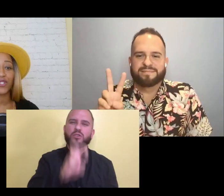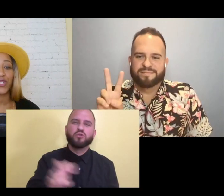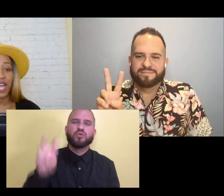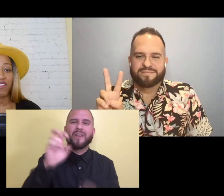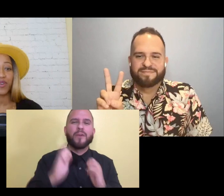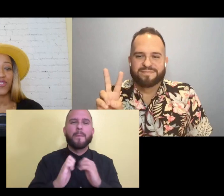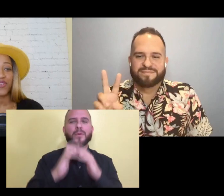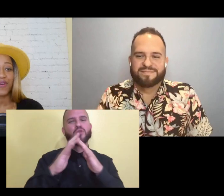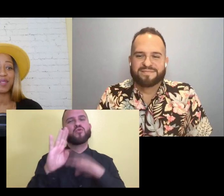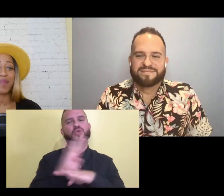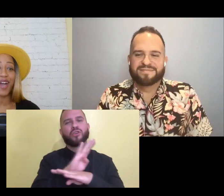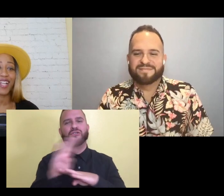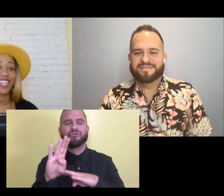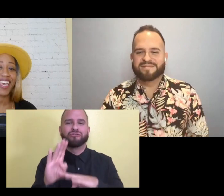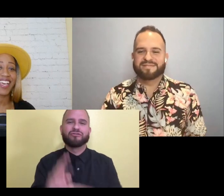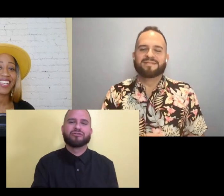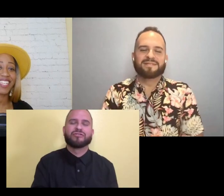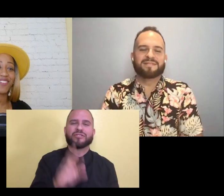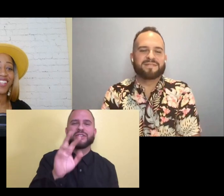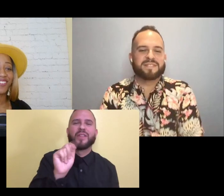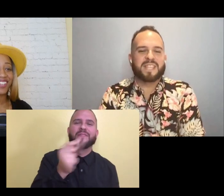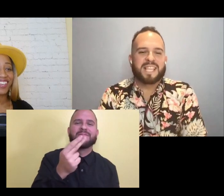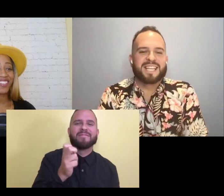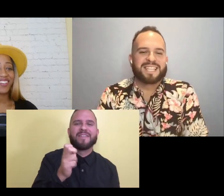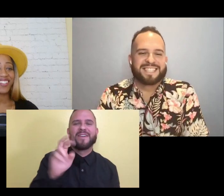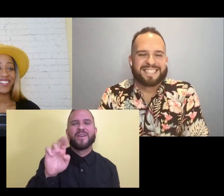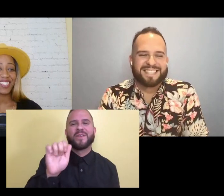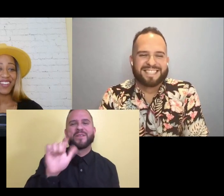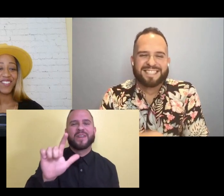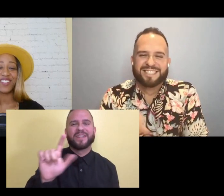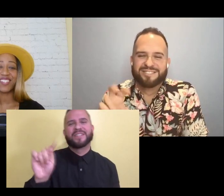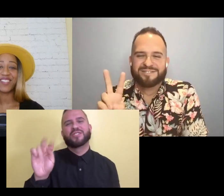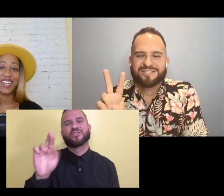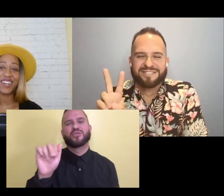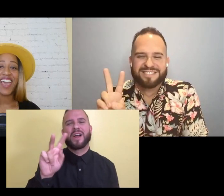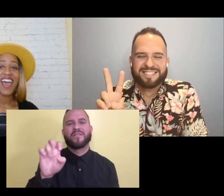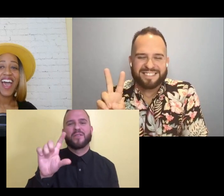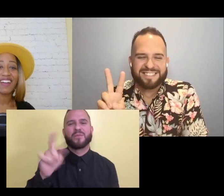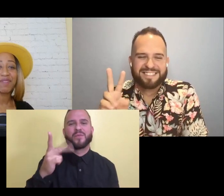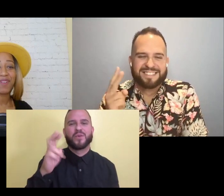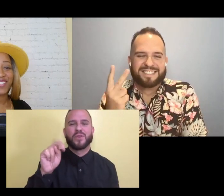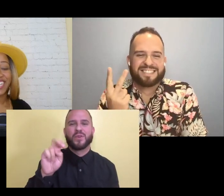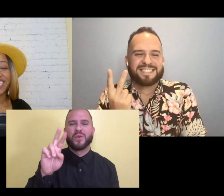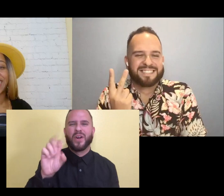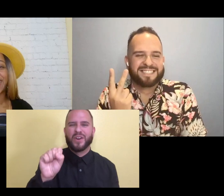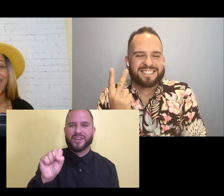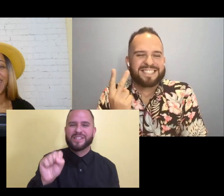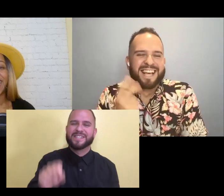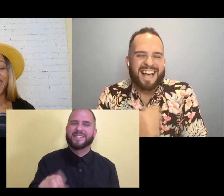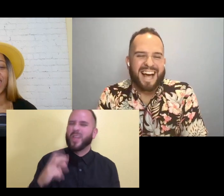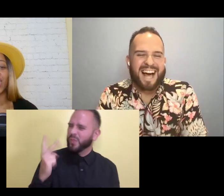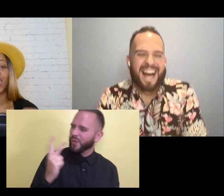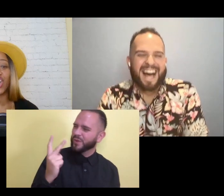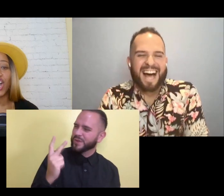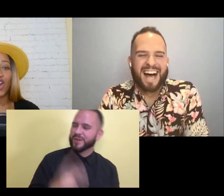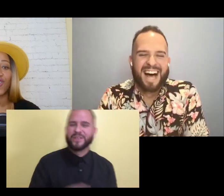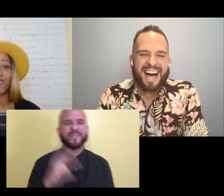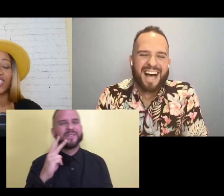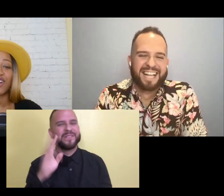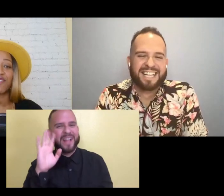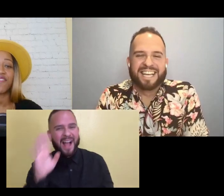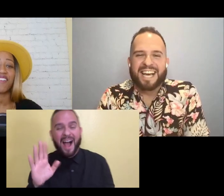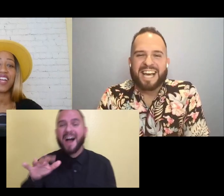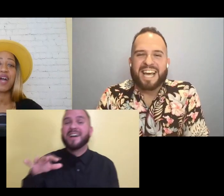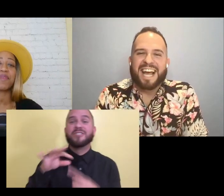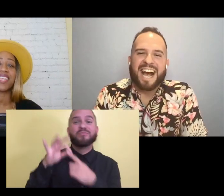the Real Travelpreneurs Podcast. That's right. Throw your deuces up. Throw the twos up. Our special guest today is